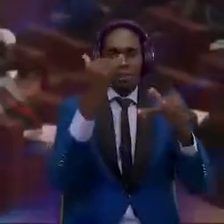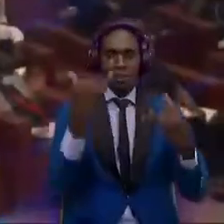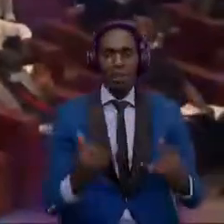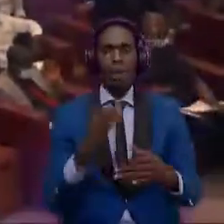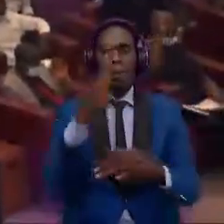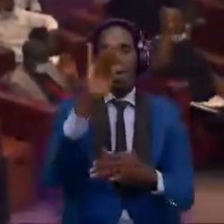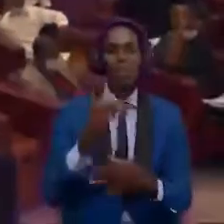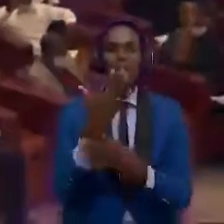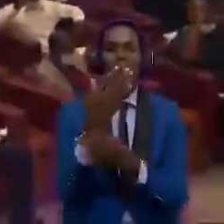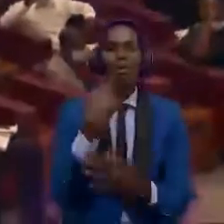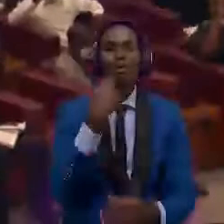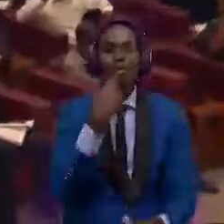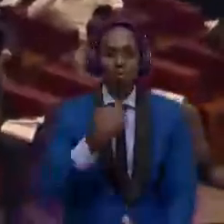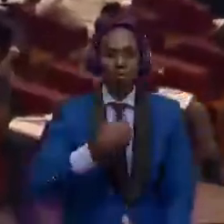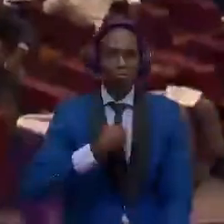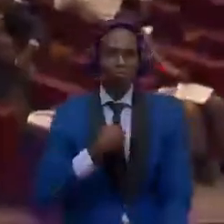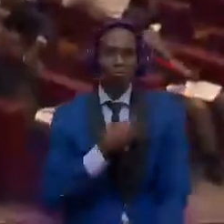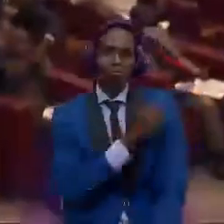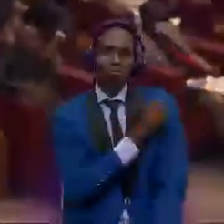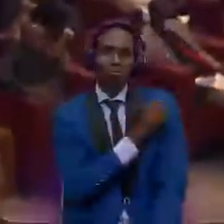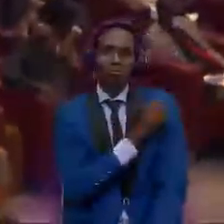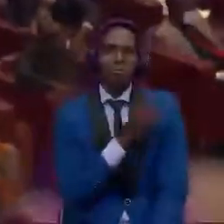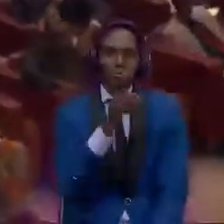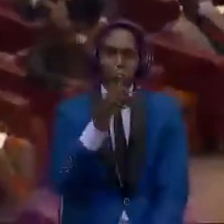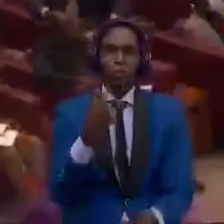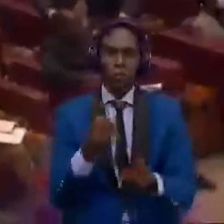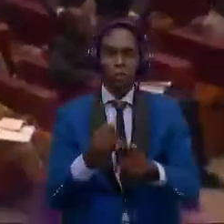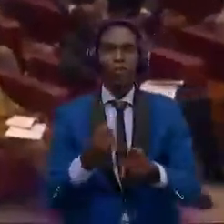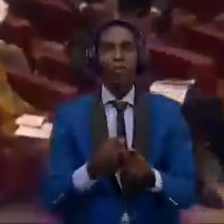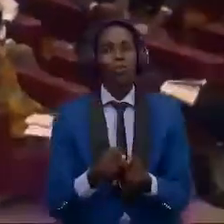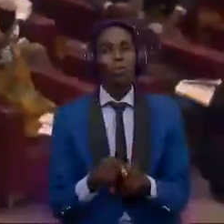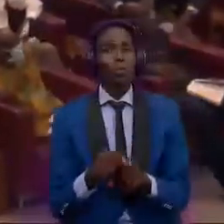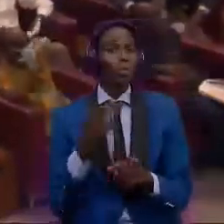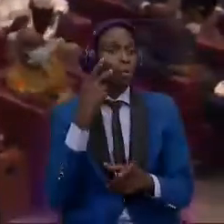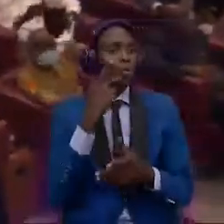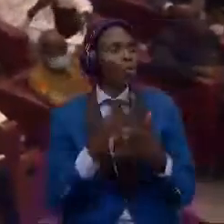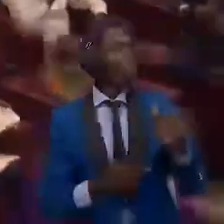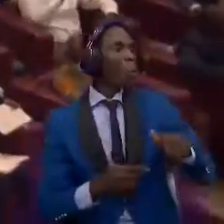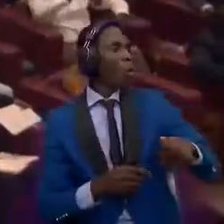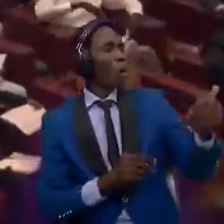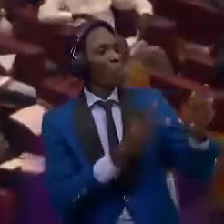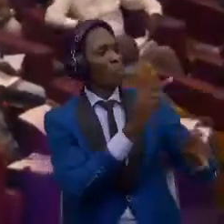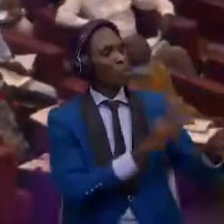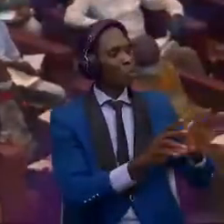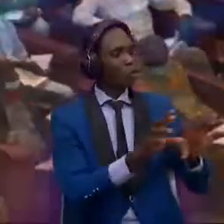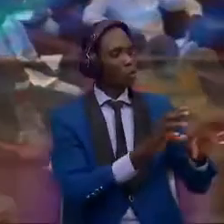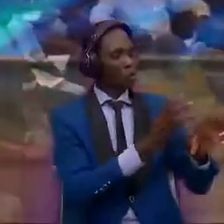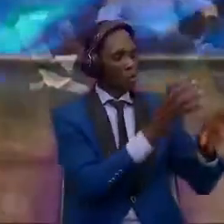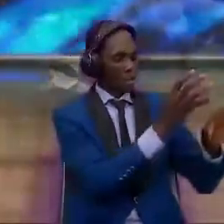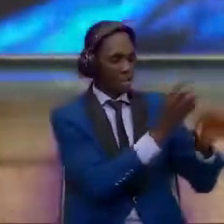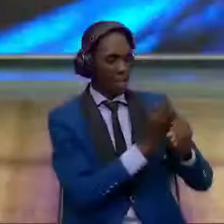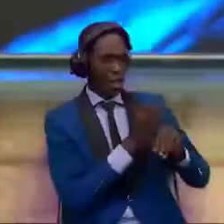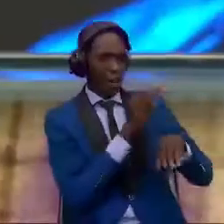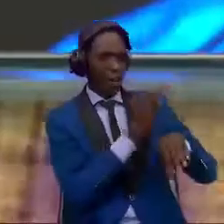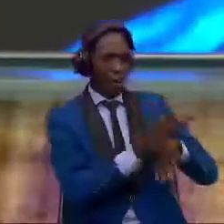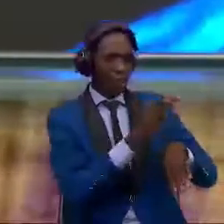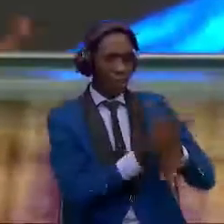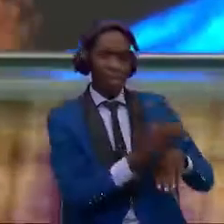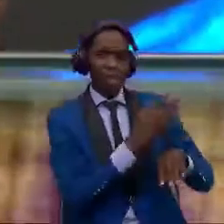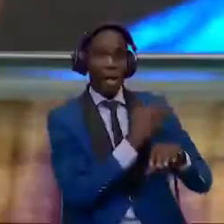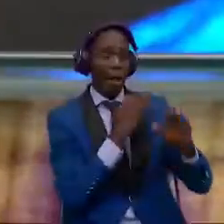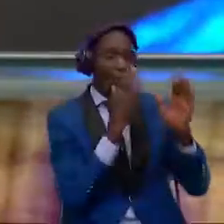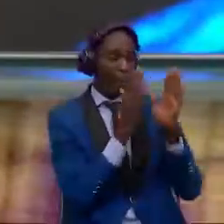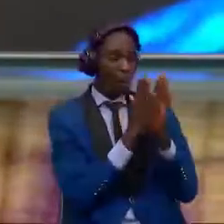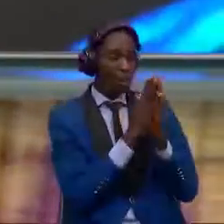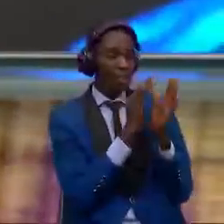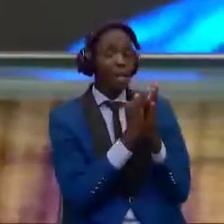You will do it. You know what some people have done? They take those crusade messages and prayers that are